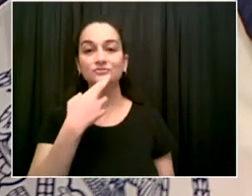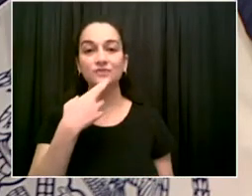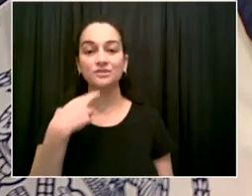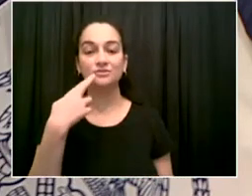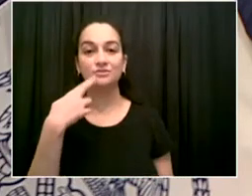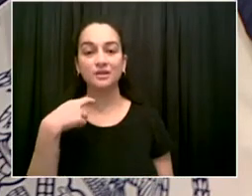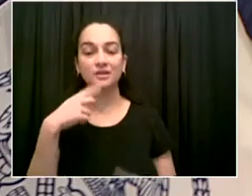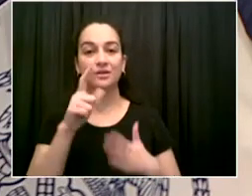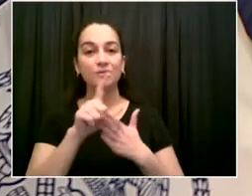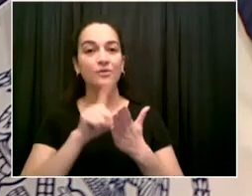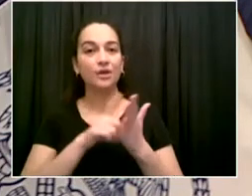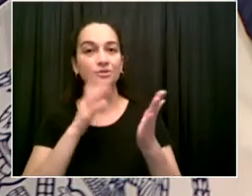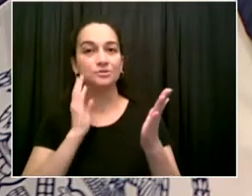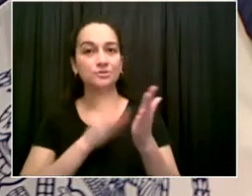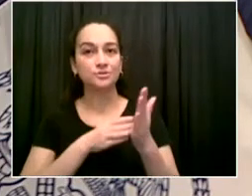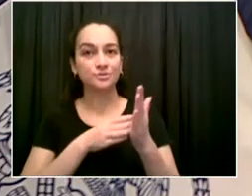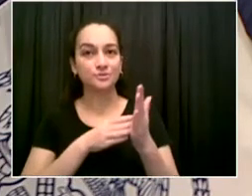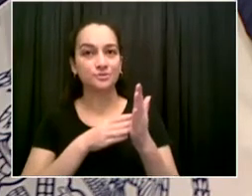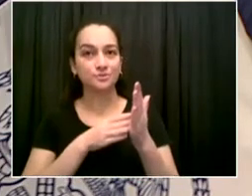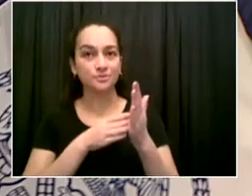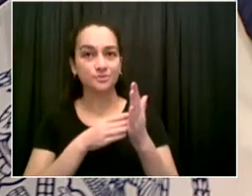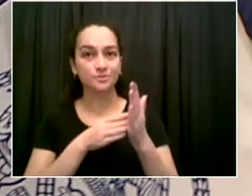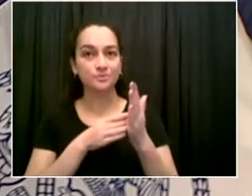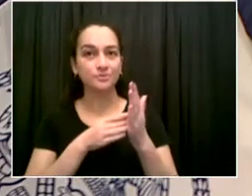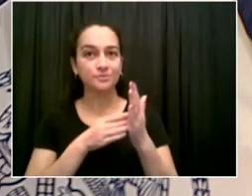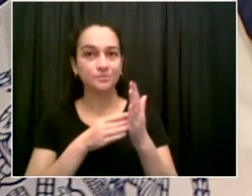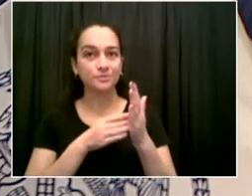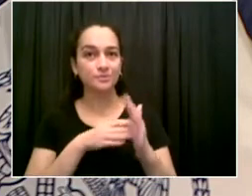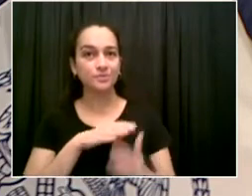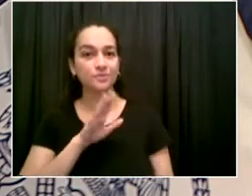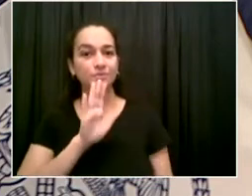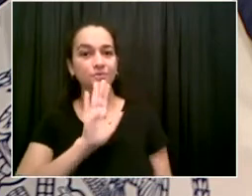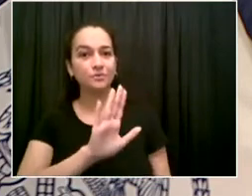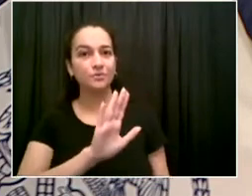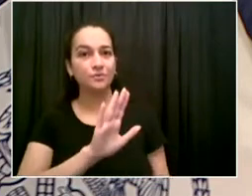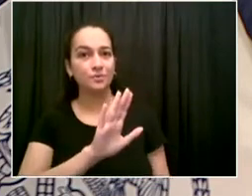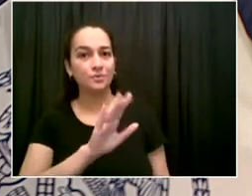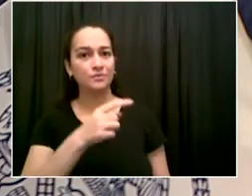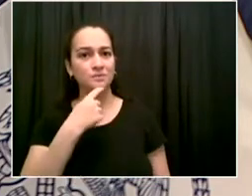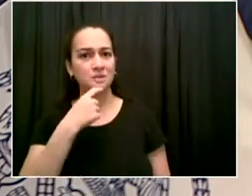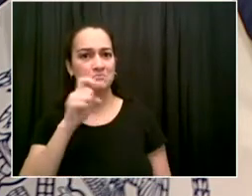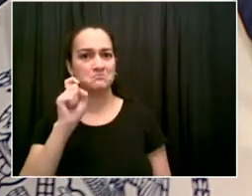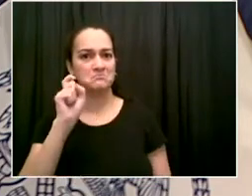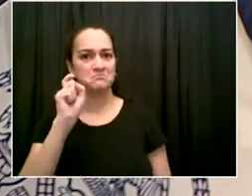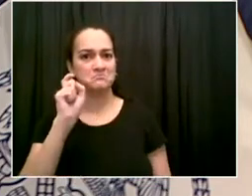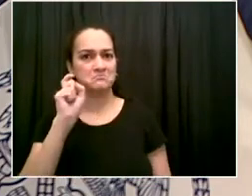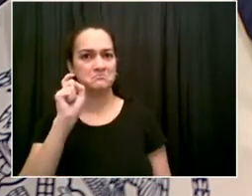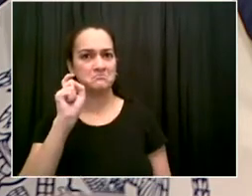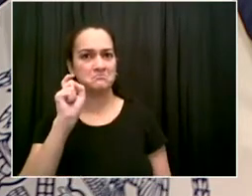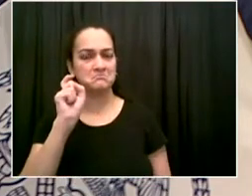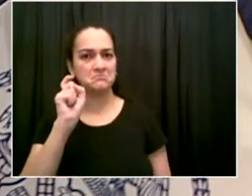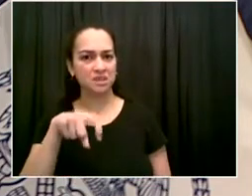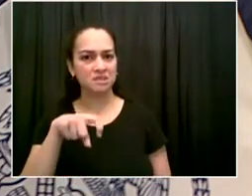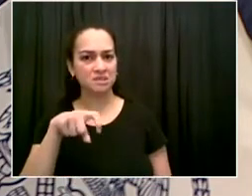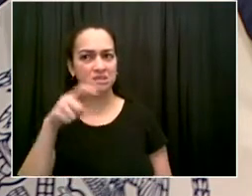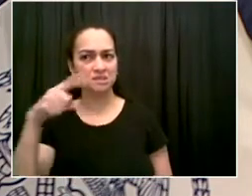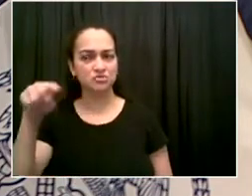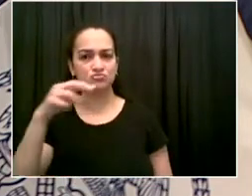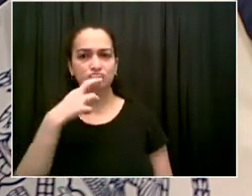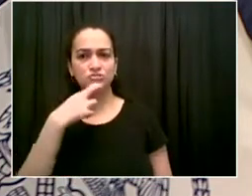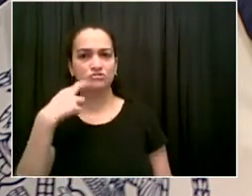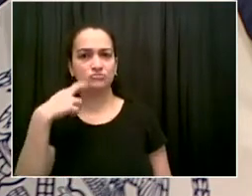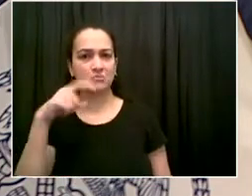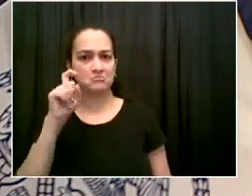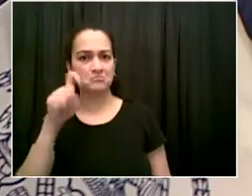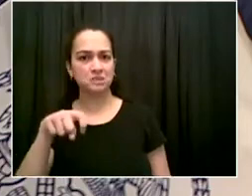vaccine executive order. They're arguing that it's unfair because certain businesses, such